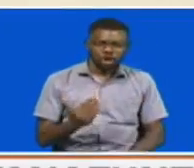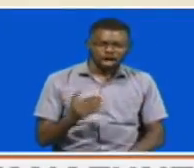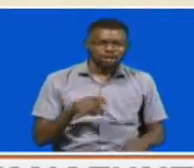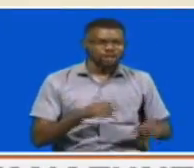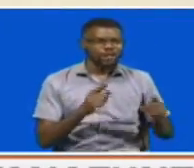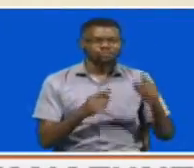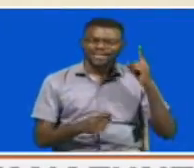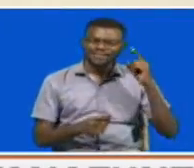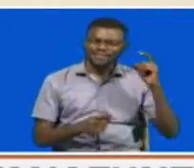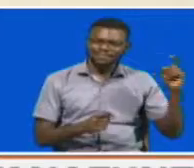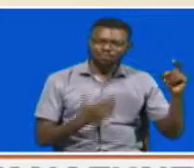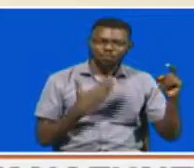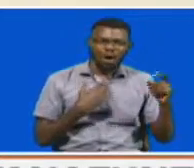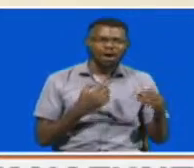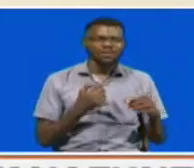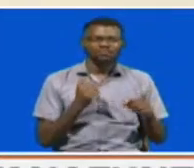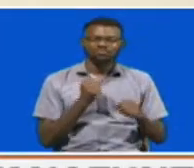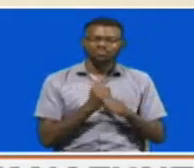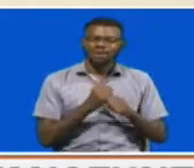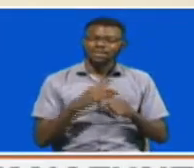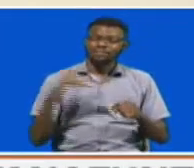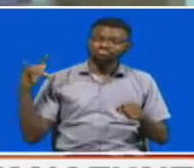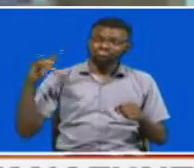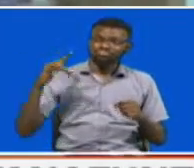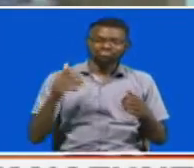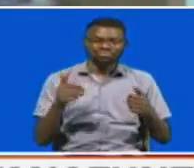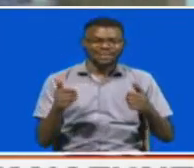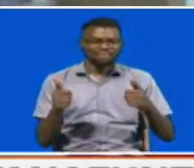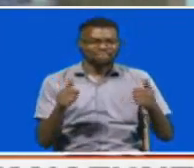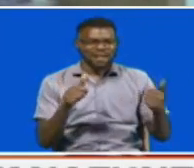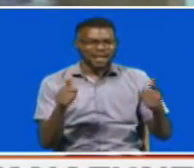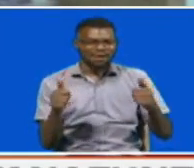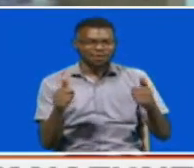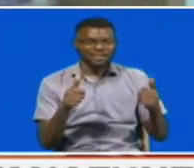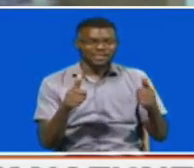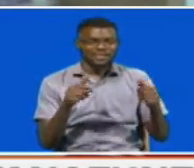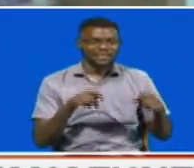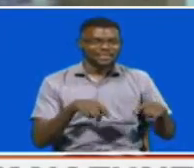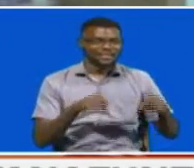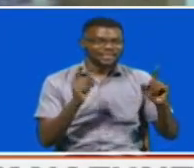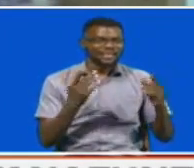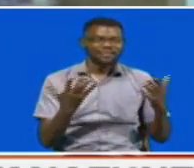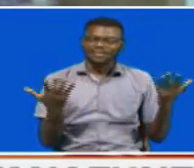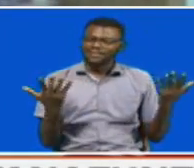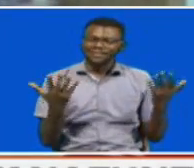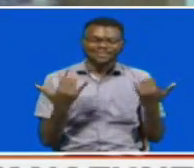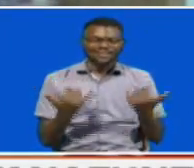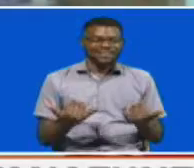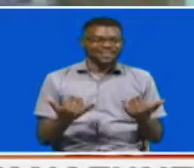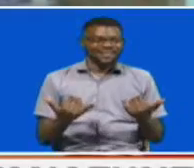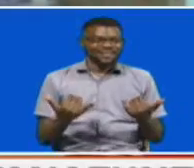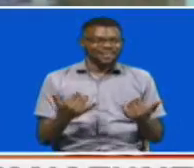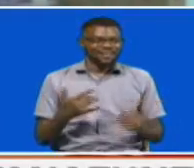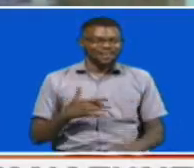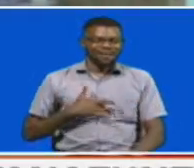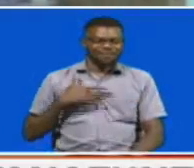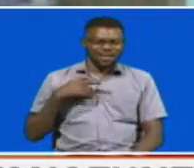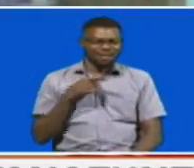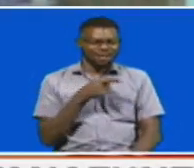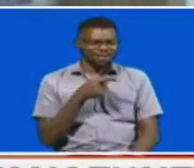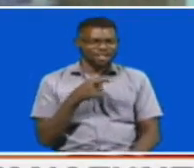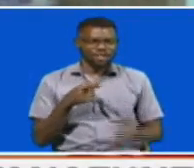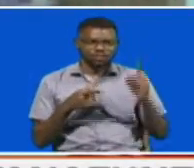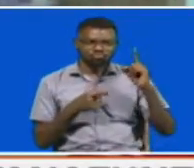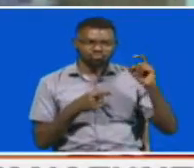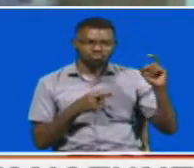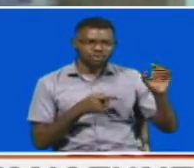pilot. His uncle is a pilot at Kenya Airways, and I think he's been his role model. So that is his dream. I think